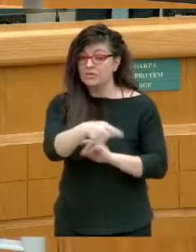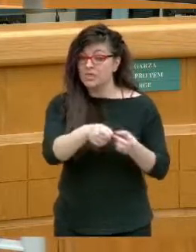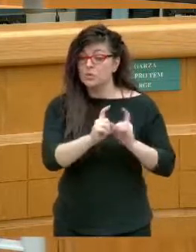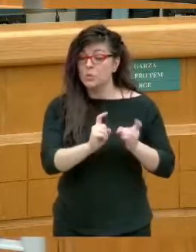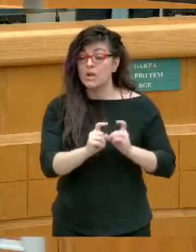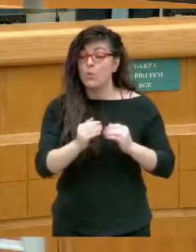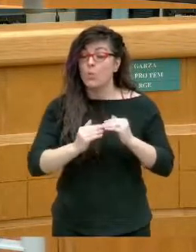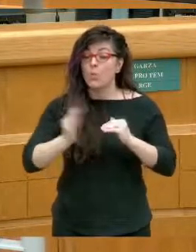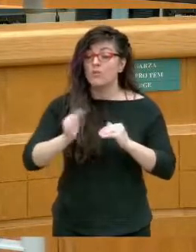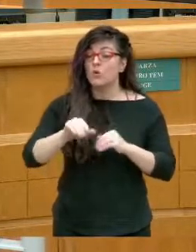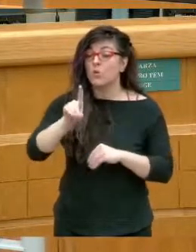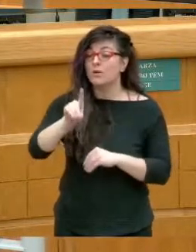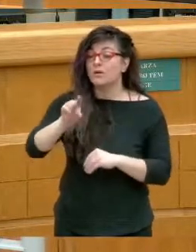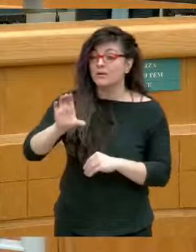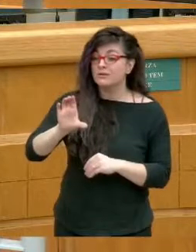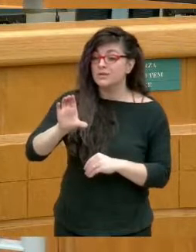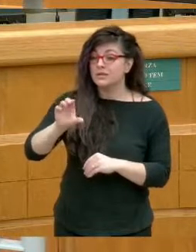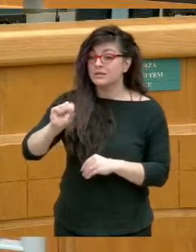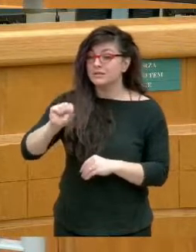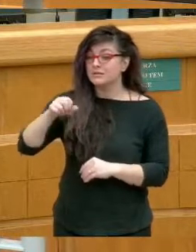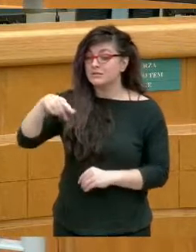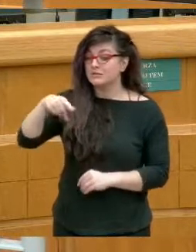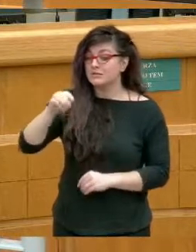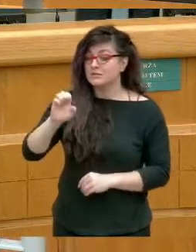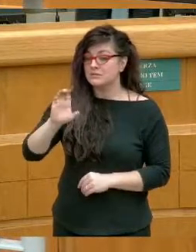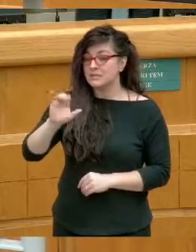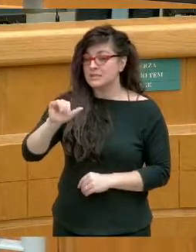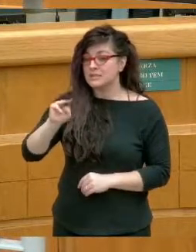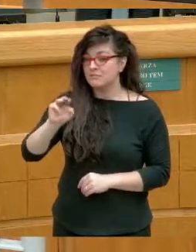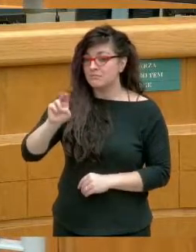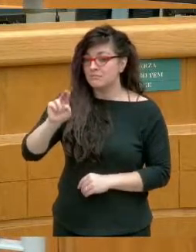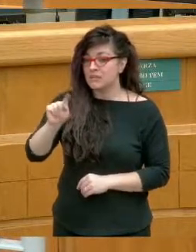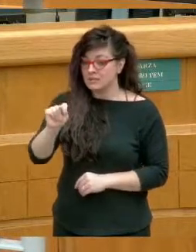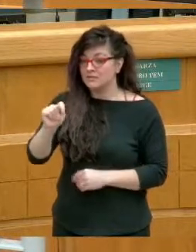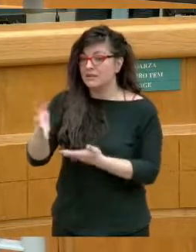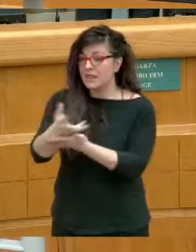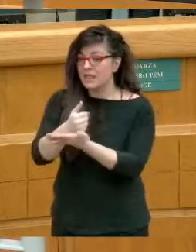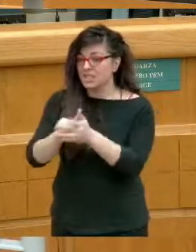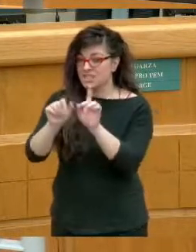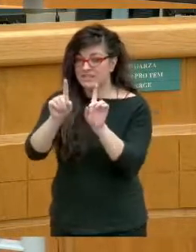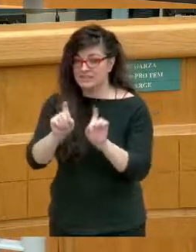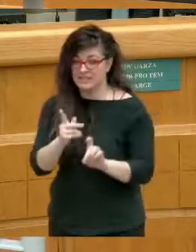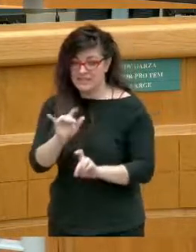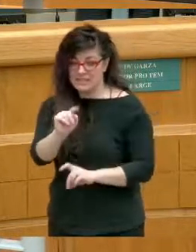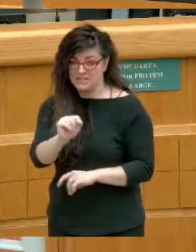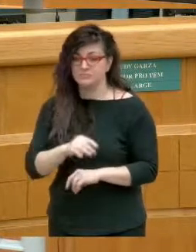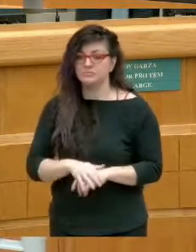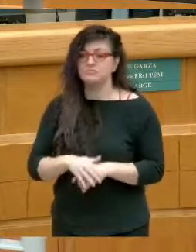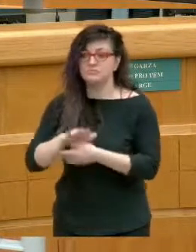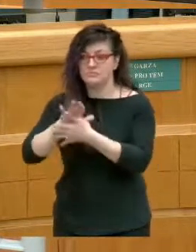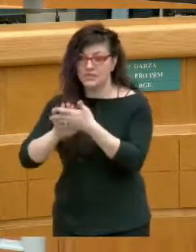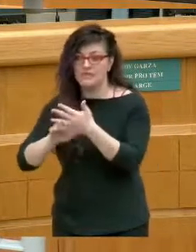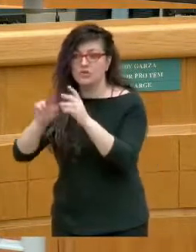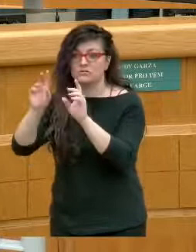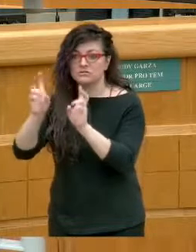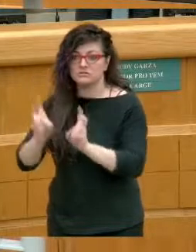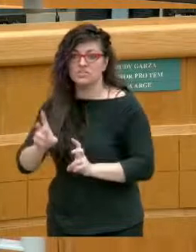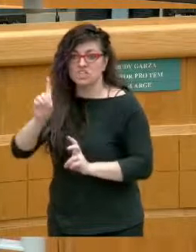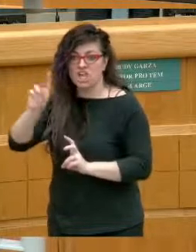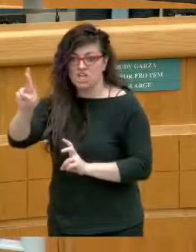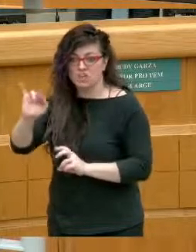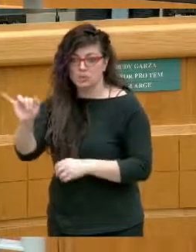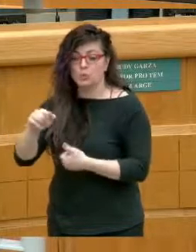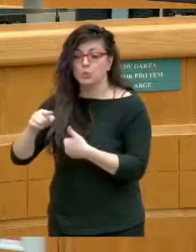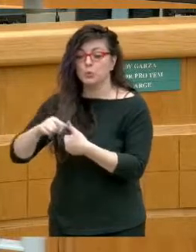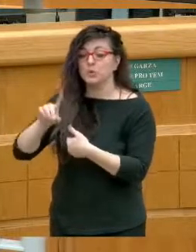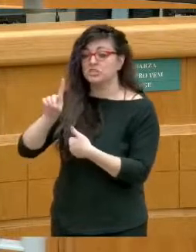collection kits to the health department today. There's several doctors here, and I'm probably going to not get their names articulated exactly right, but